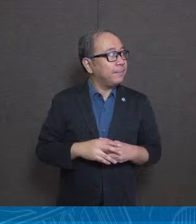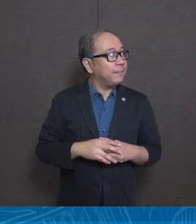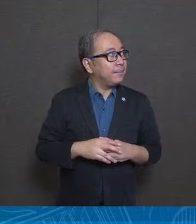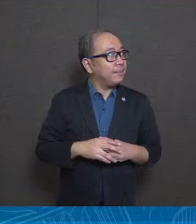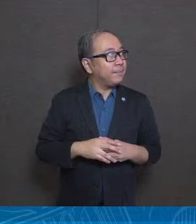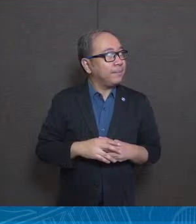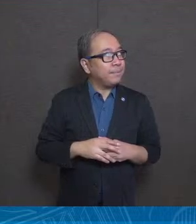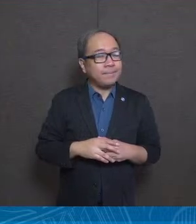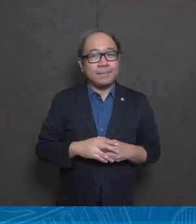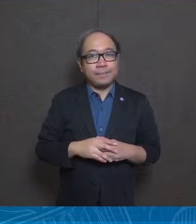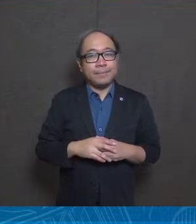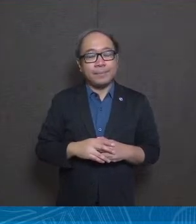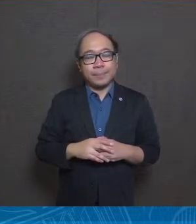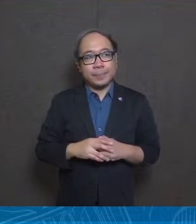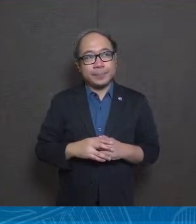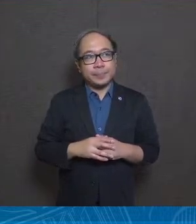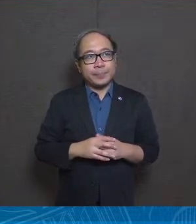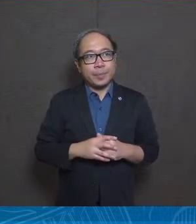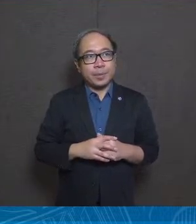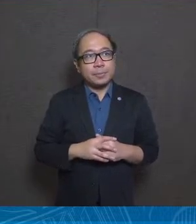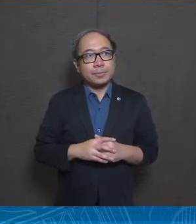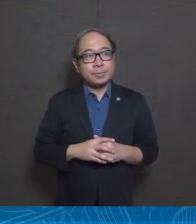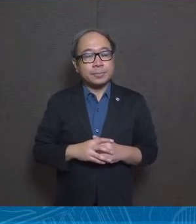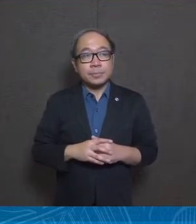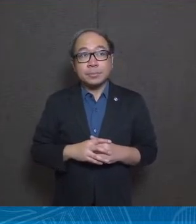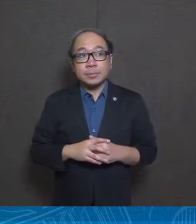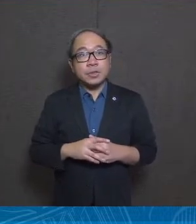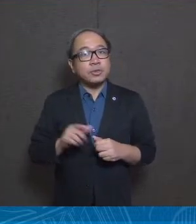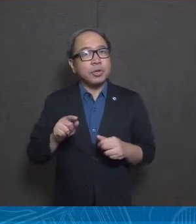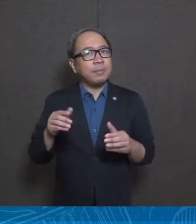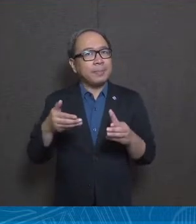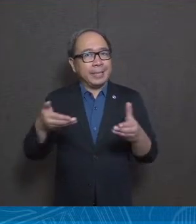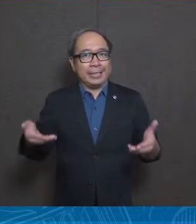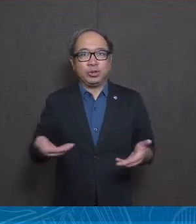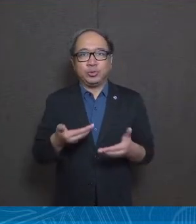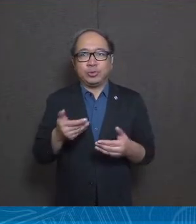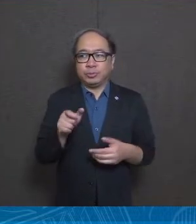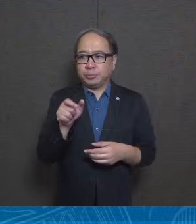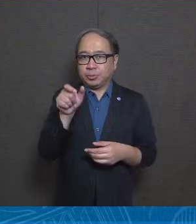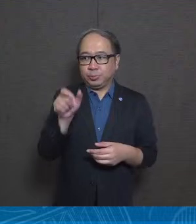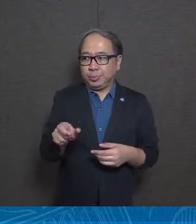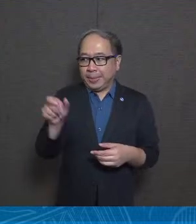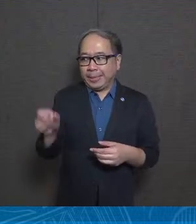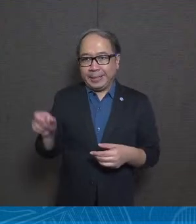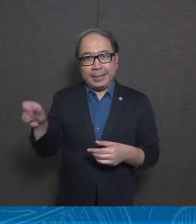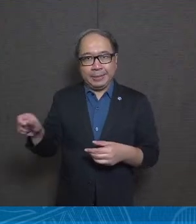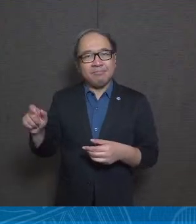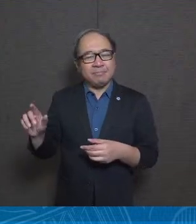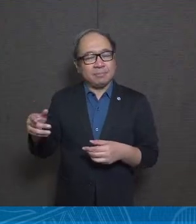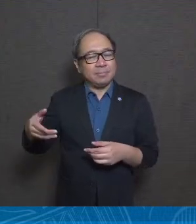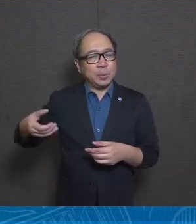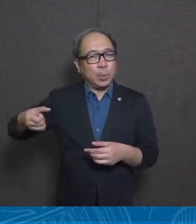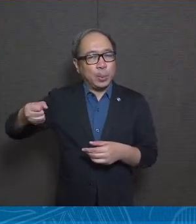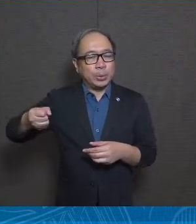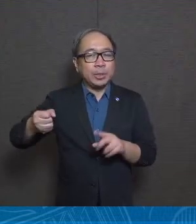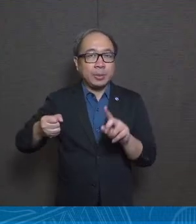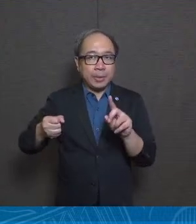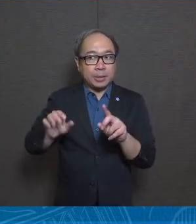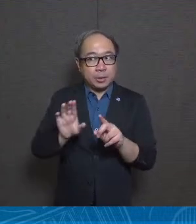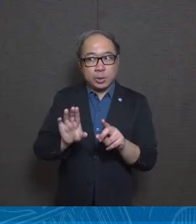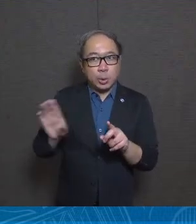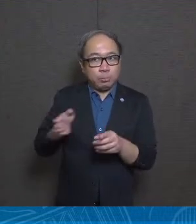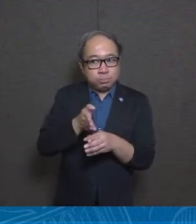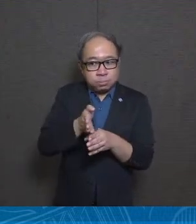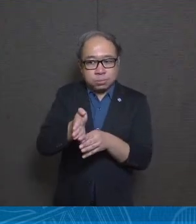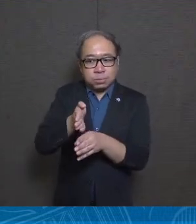going back. So I will introduce the panel in a minute, but they have their unique